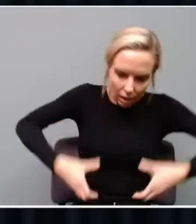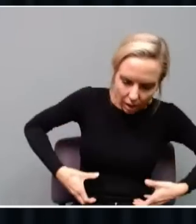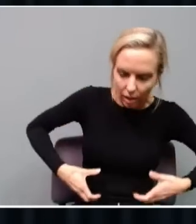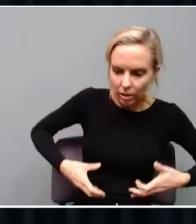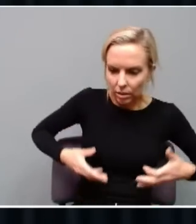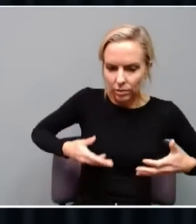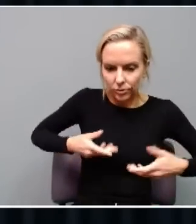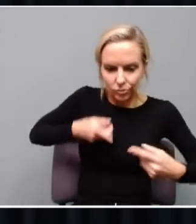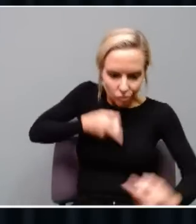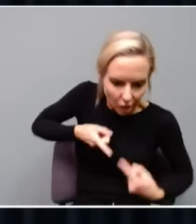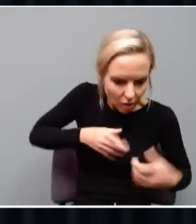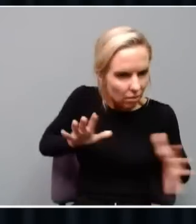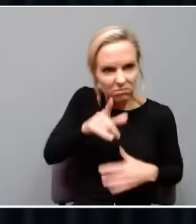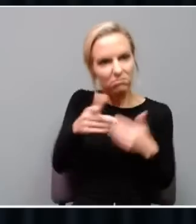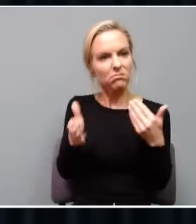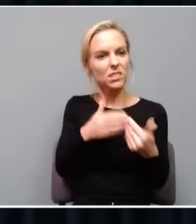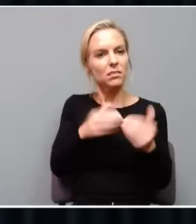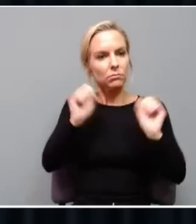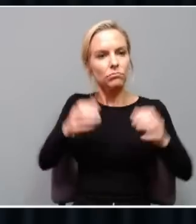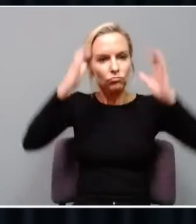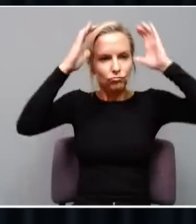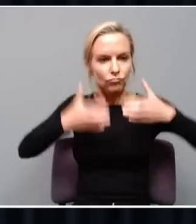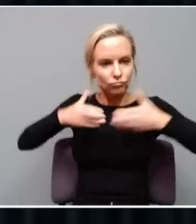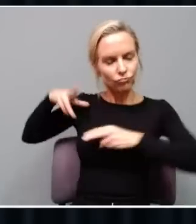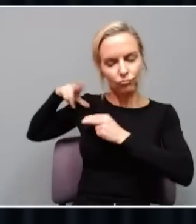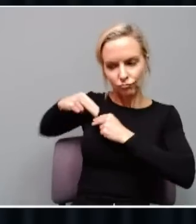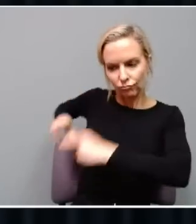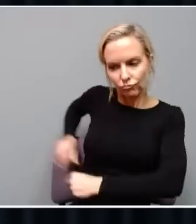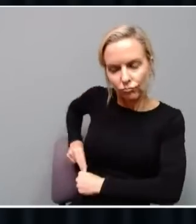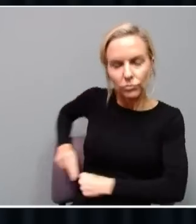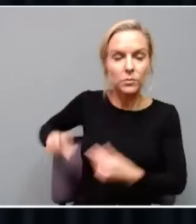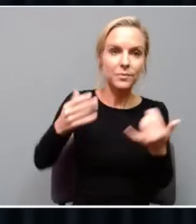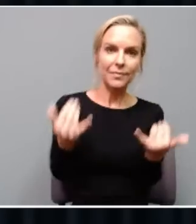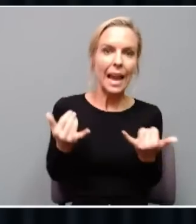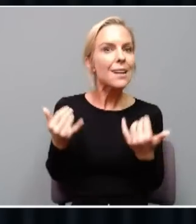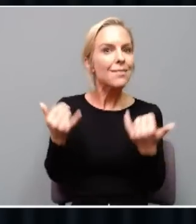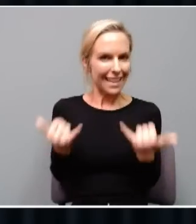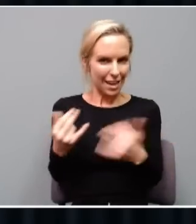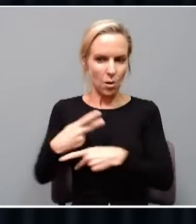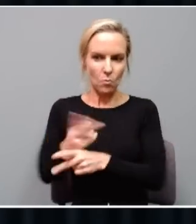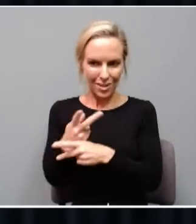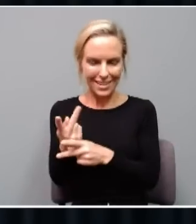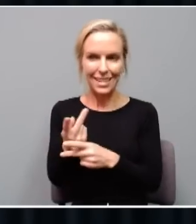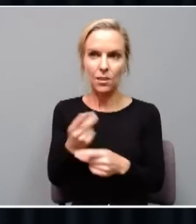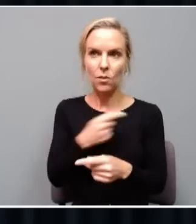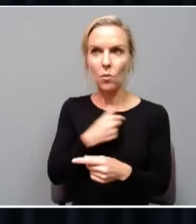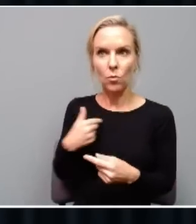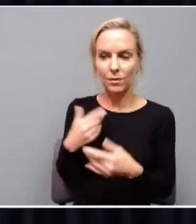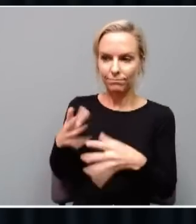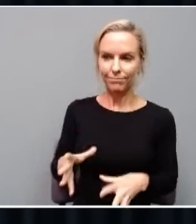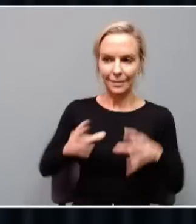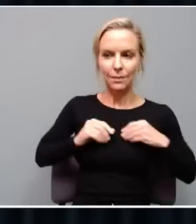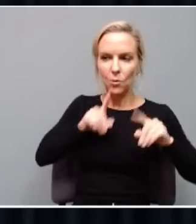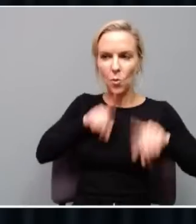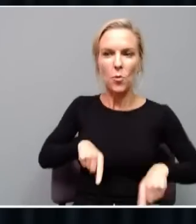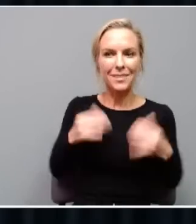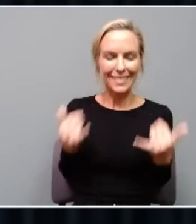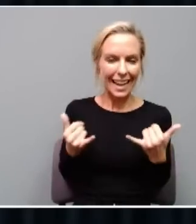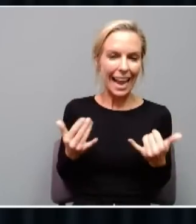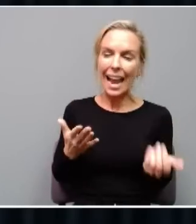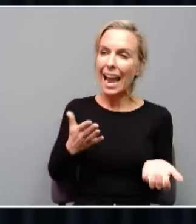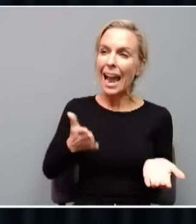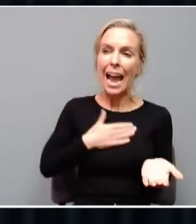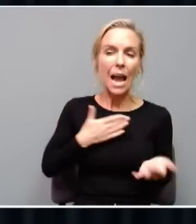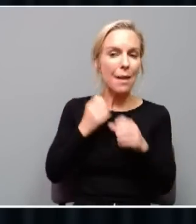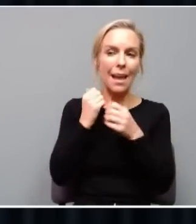So as well as mentioned, we're currently in production and taking orders today, and happy to help anybody that we can.